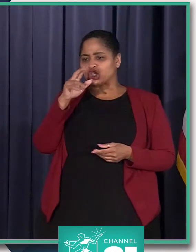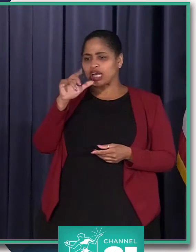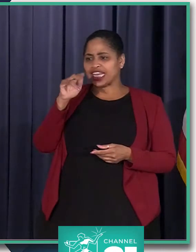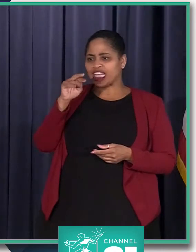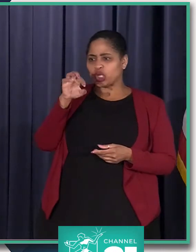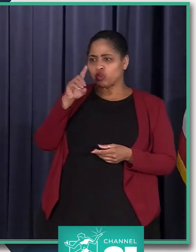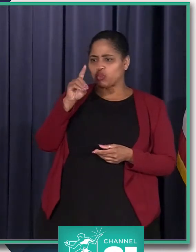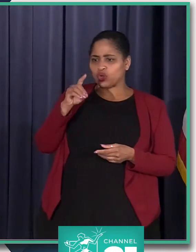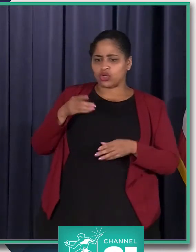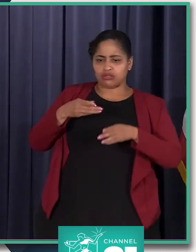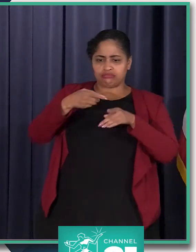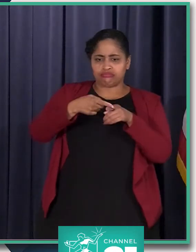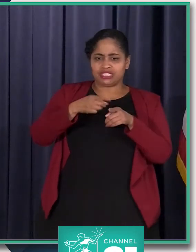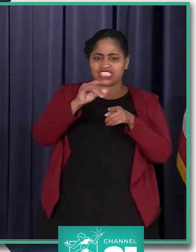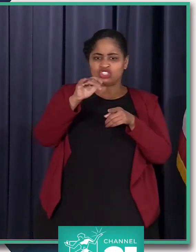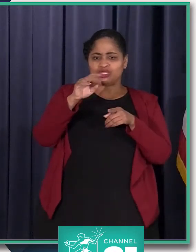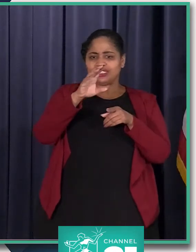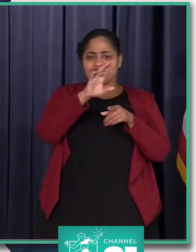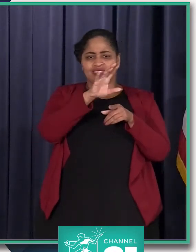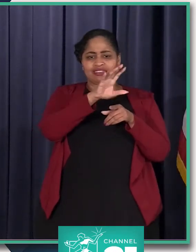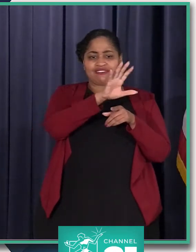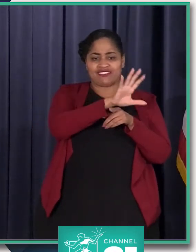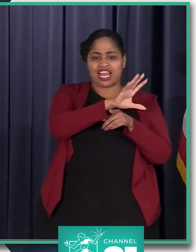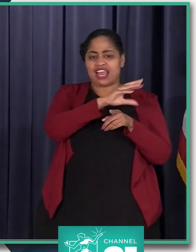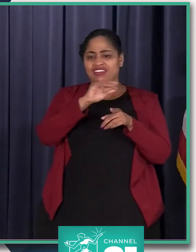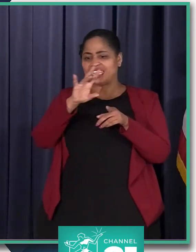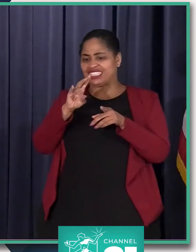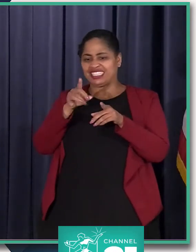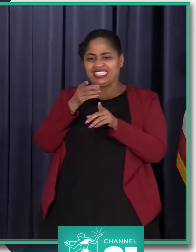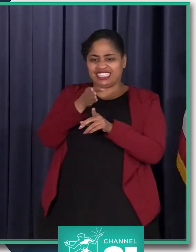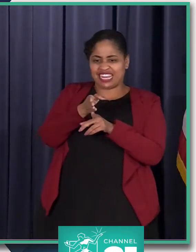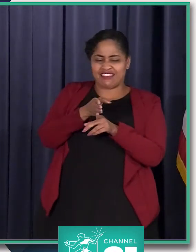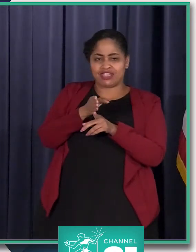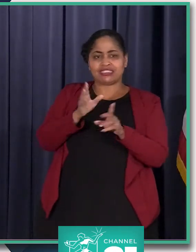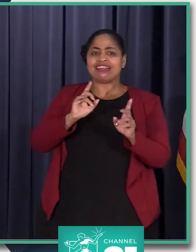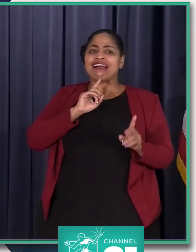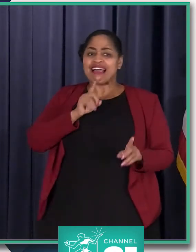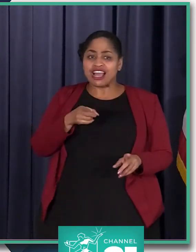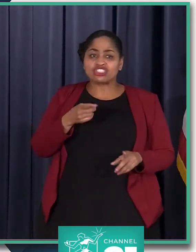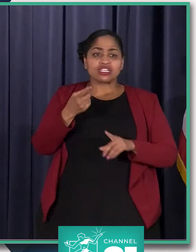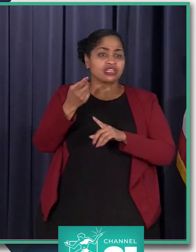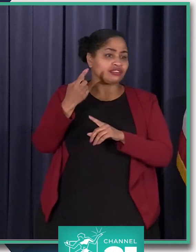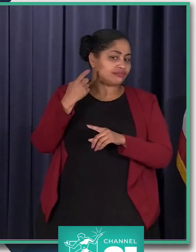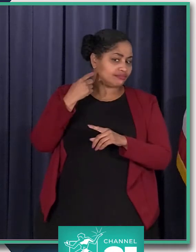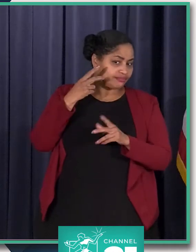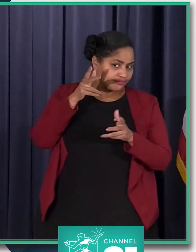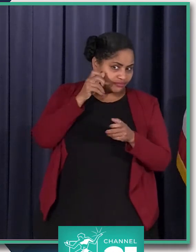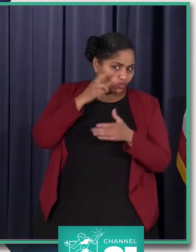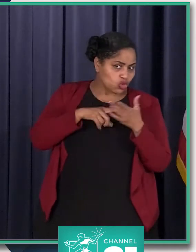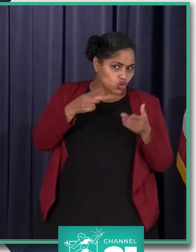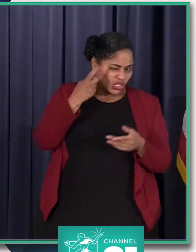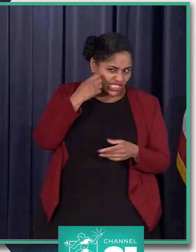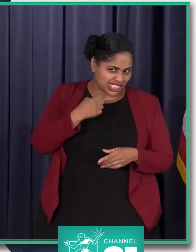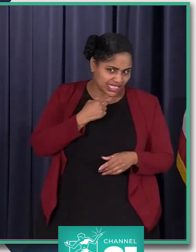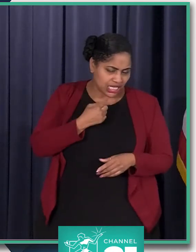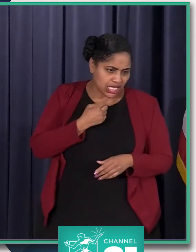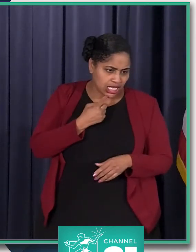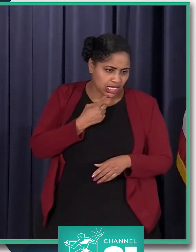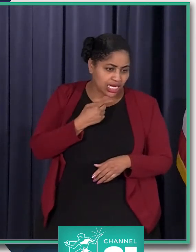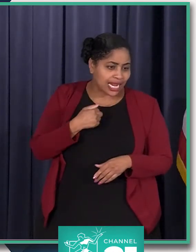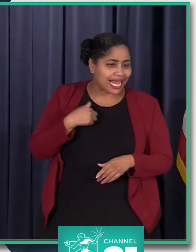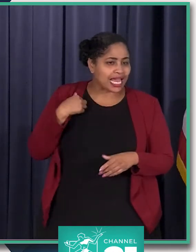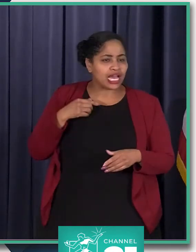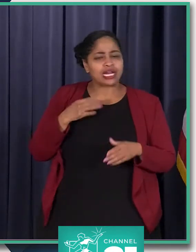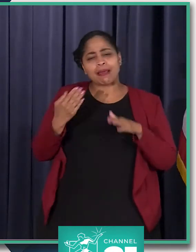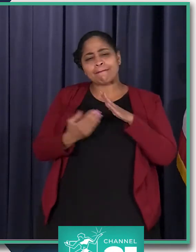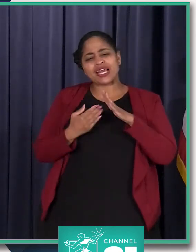of District 5 and 7. So actually, going off of what you were just talking about, I guess I just had a pretty